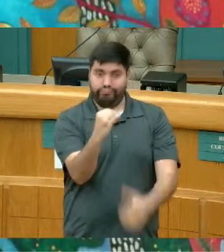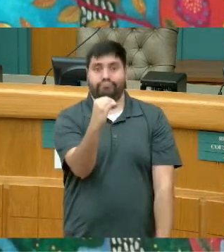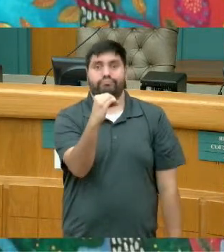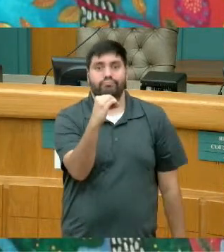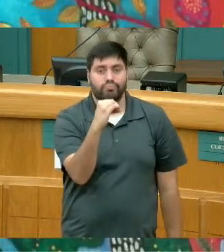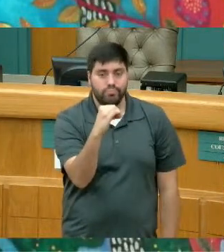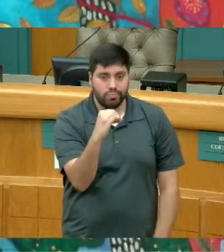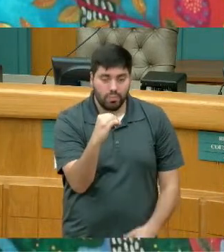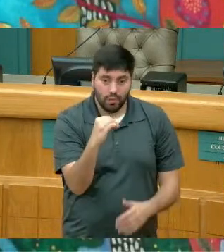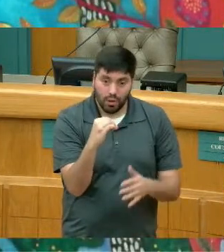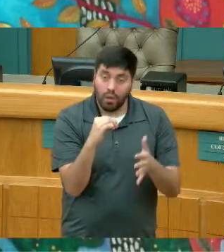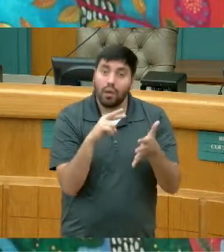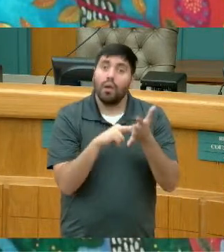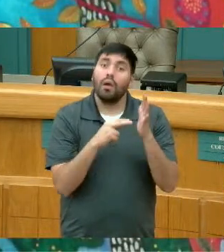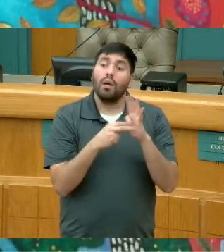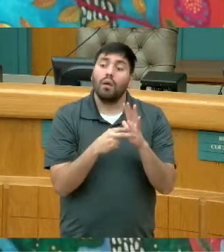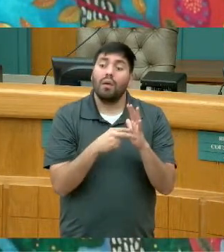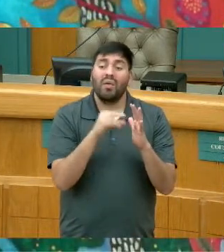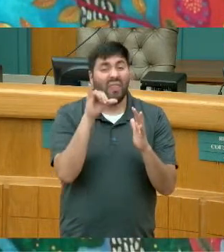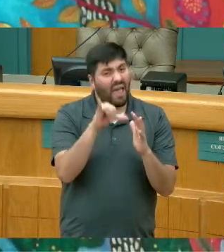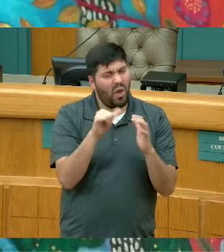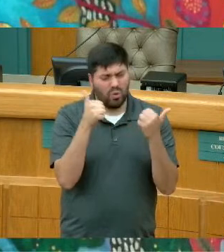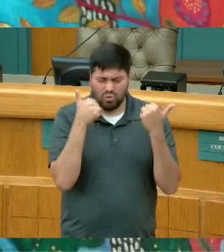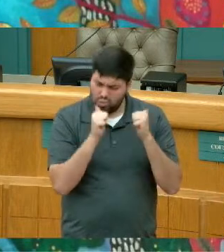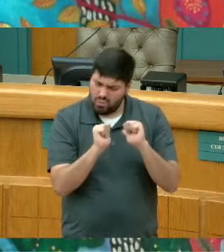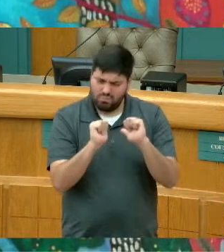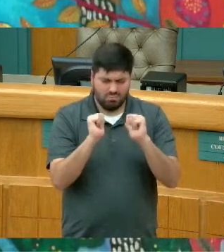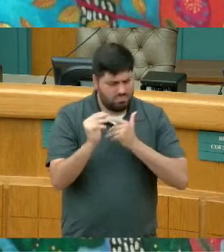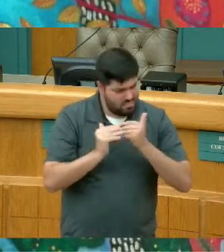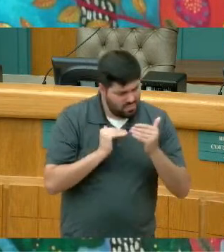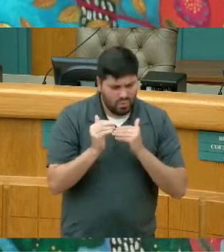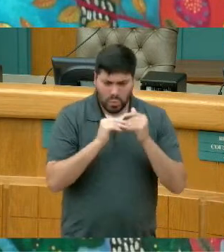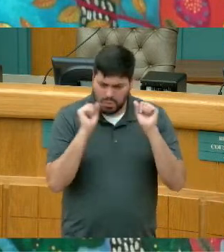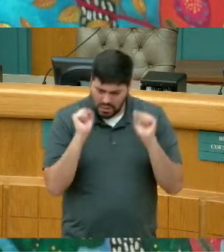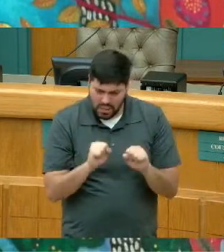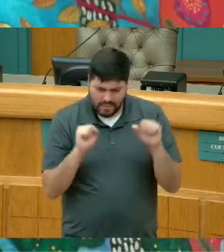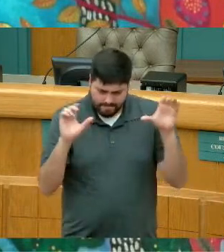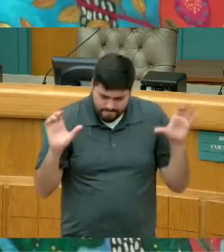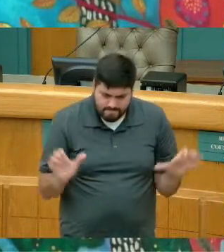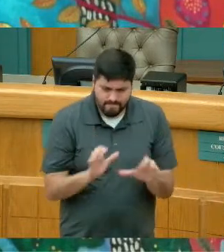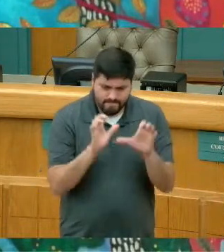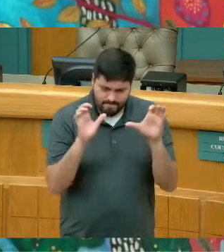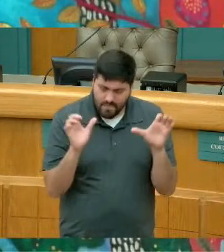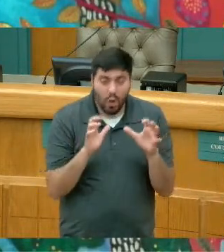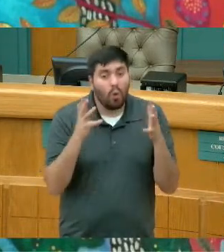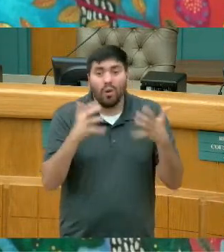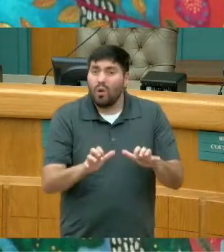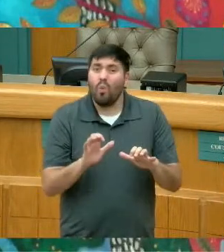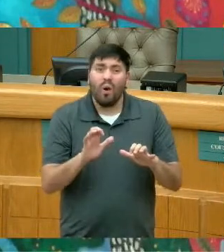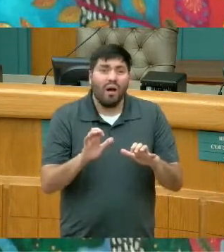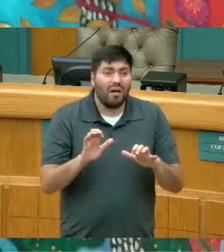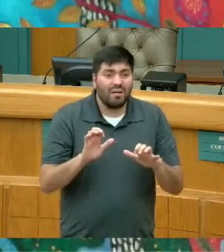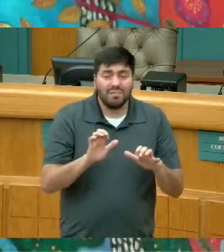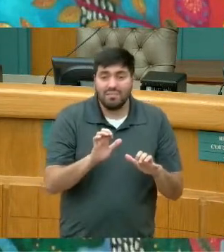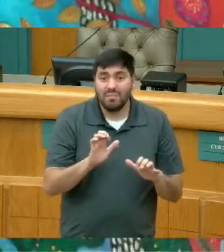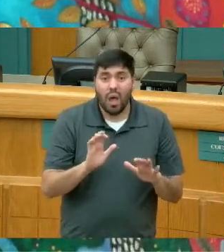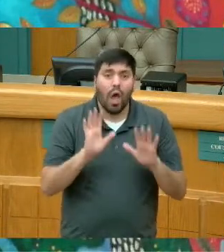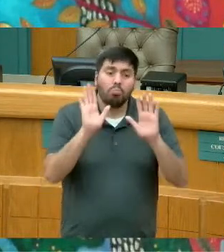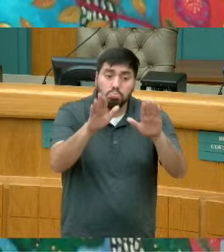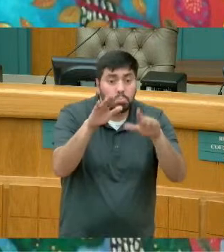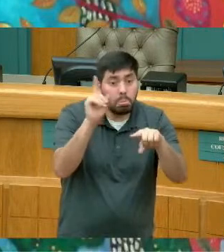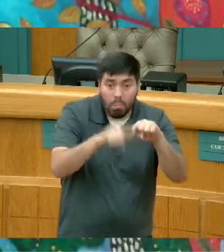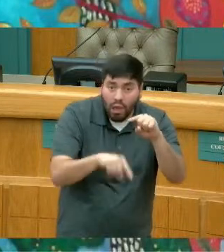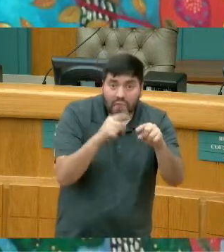scale of pleasure to do any action that takes away your fun, your